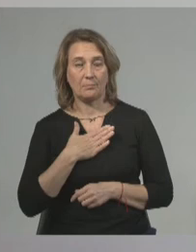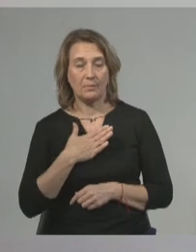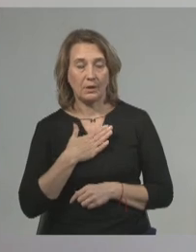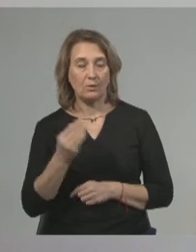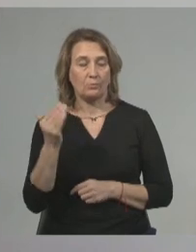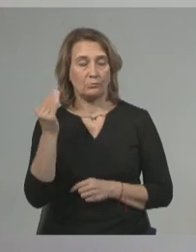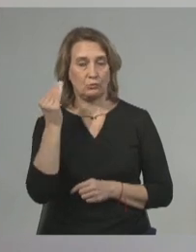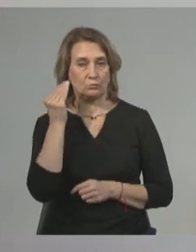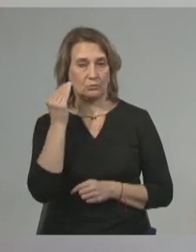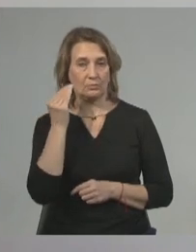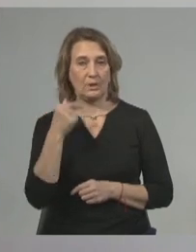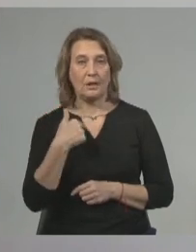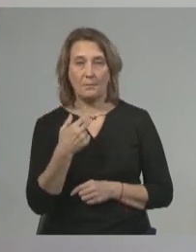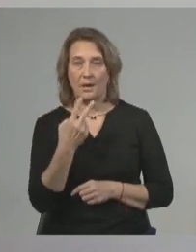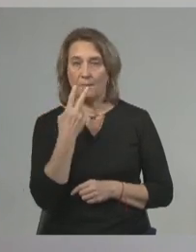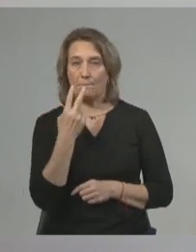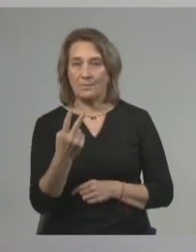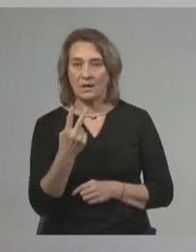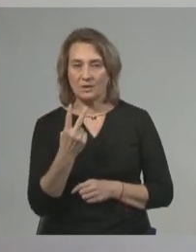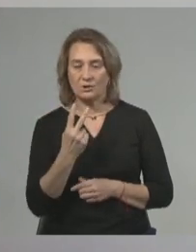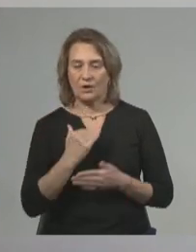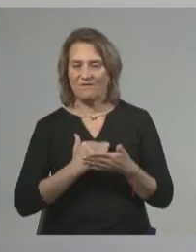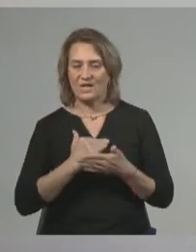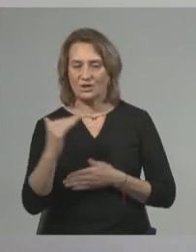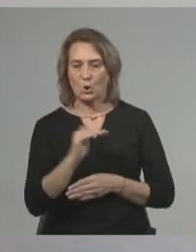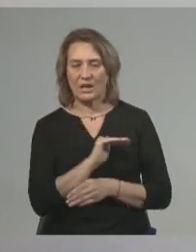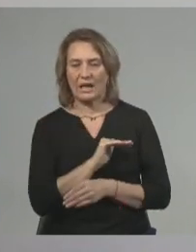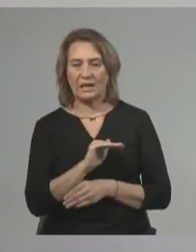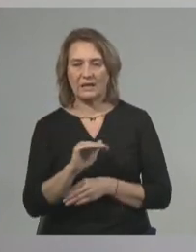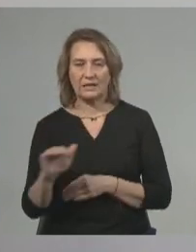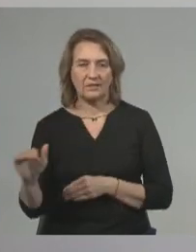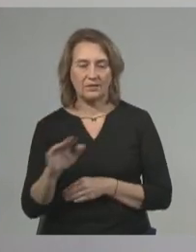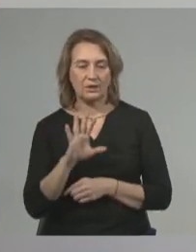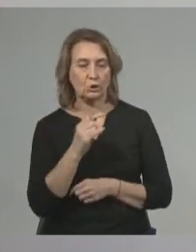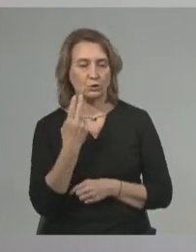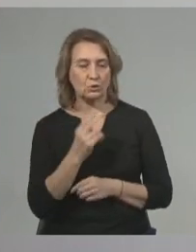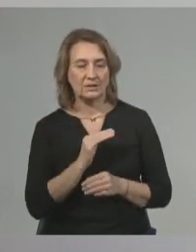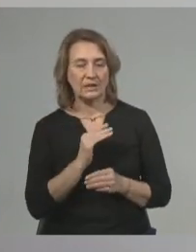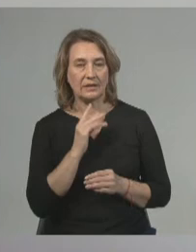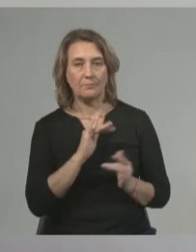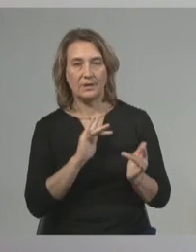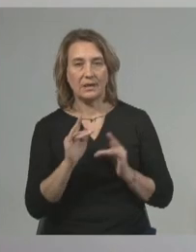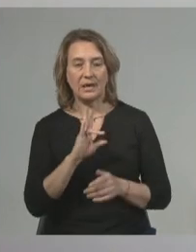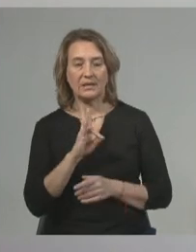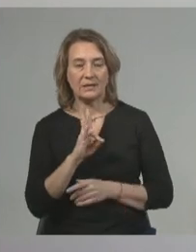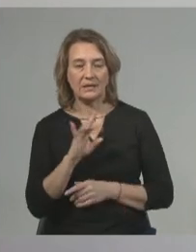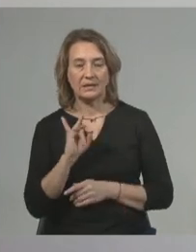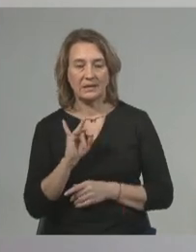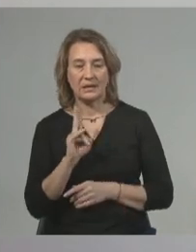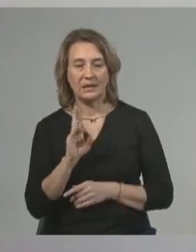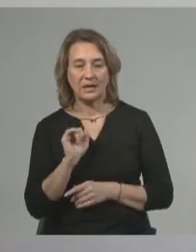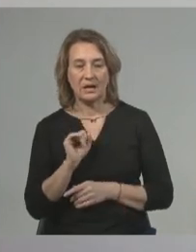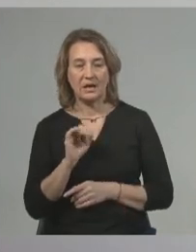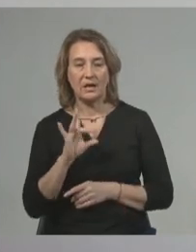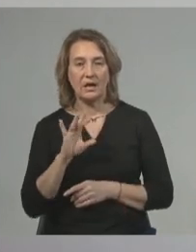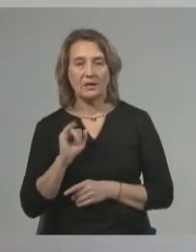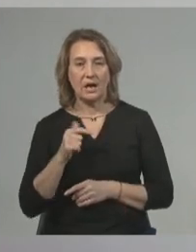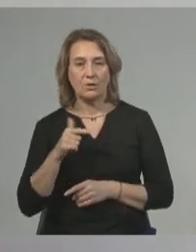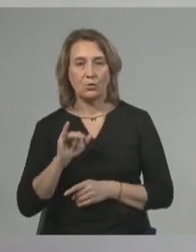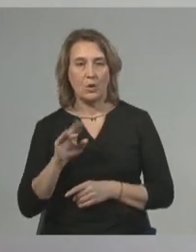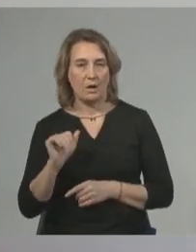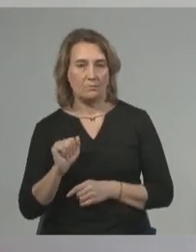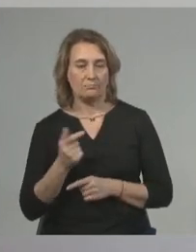degree of polarization in nicaragua through social media and i think that's something that's really important uh at least from our